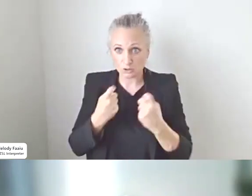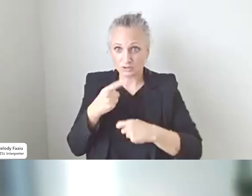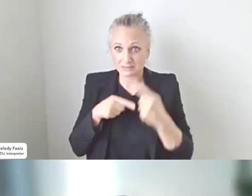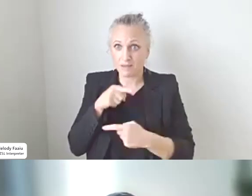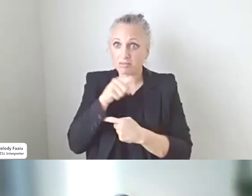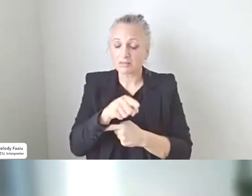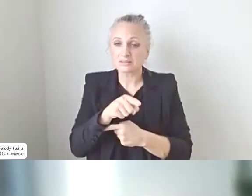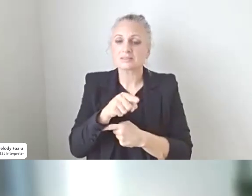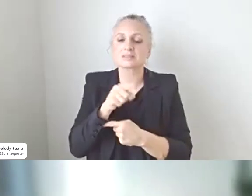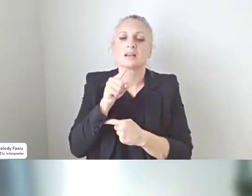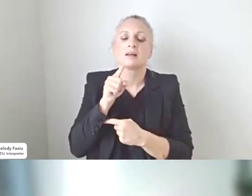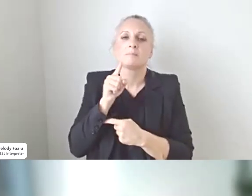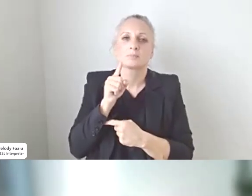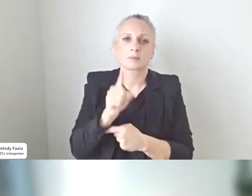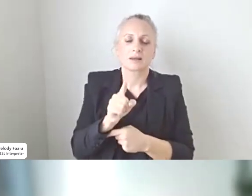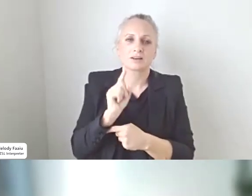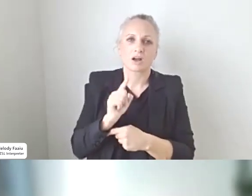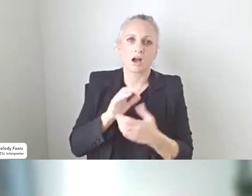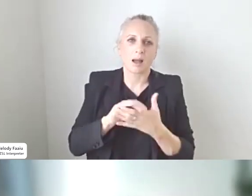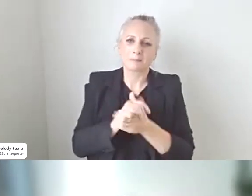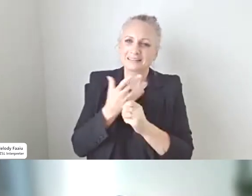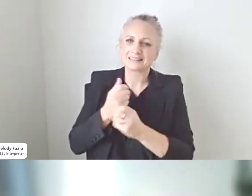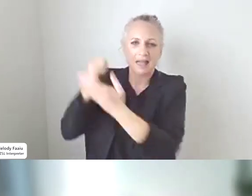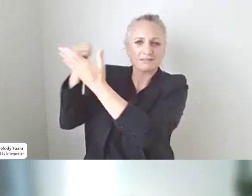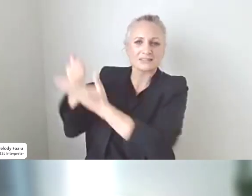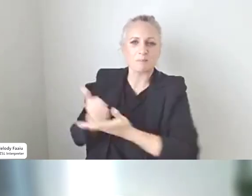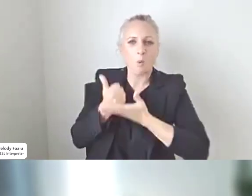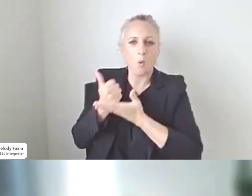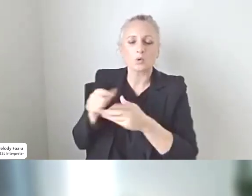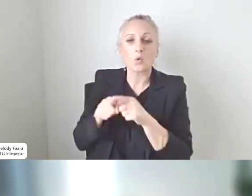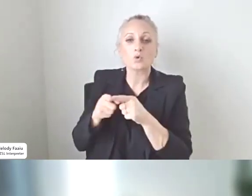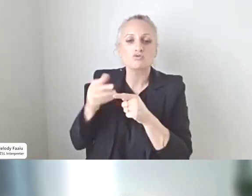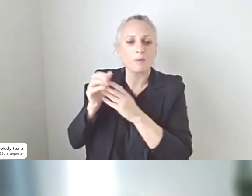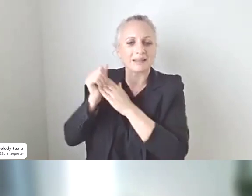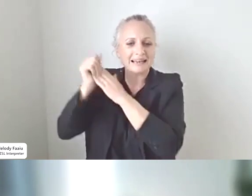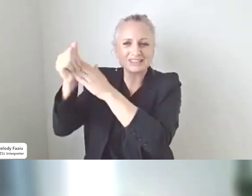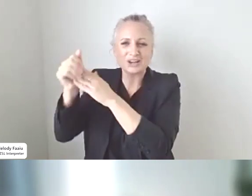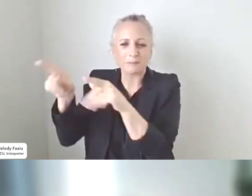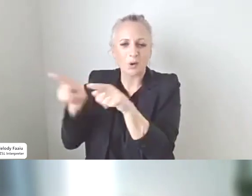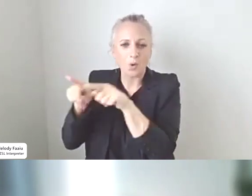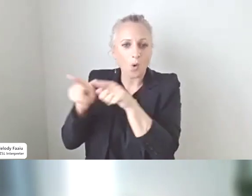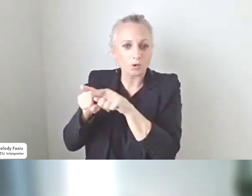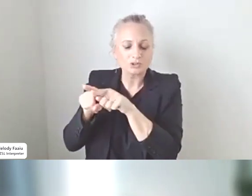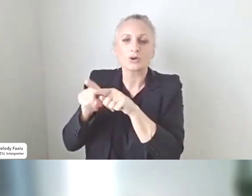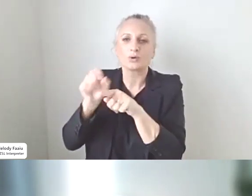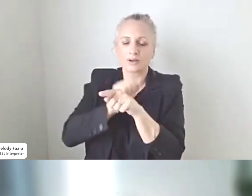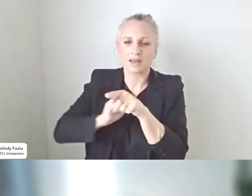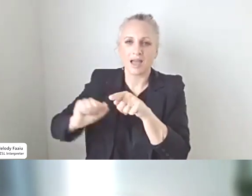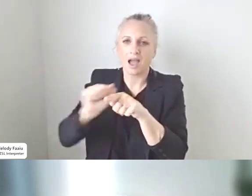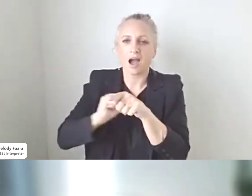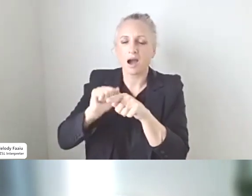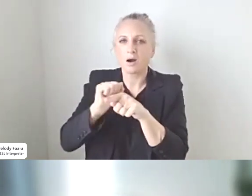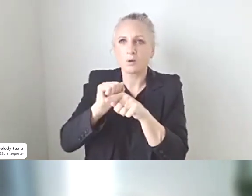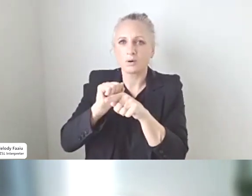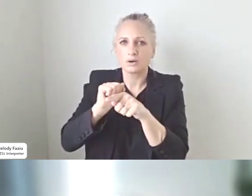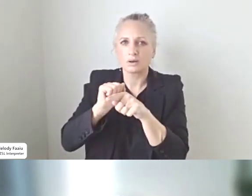in the US. But I'm pleased to have support still from my leadership and our executive board that our accessibility work continues and is